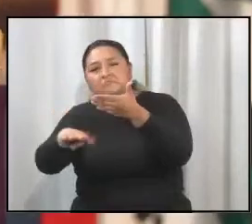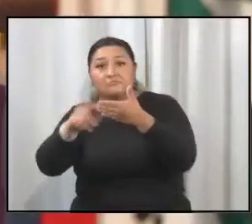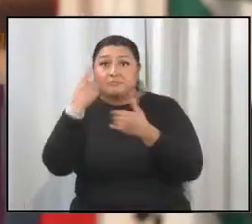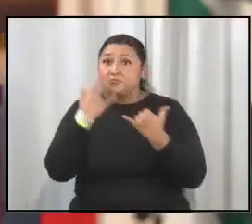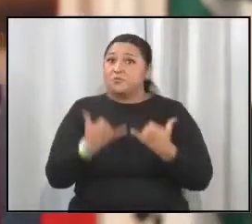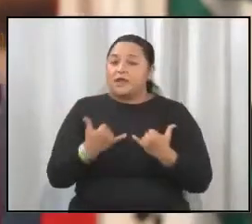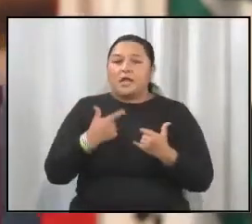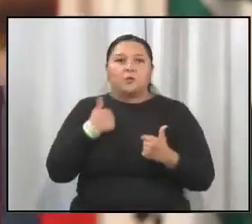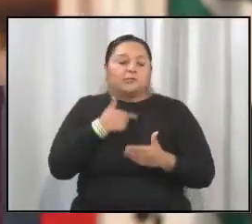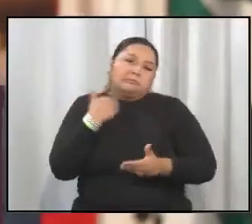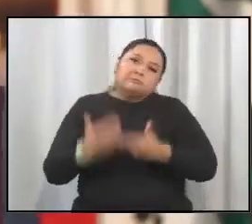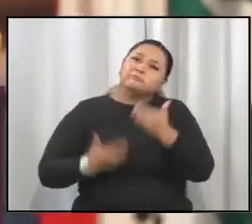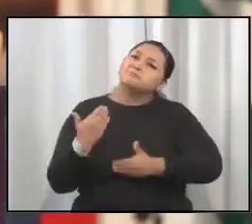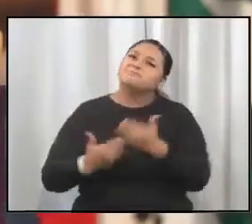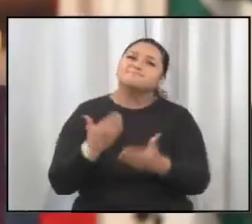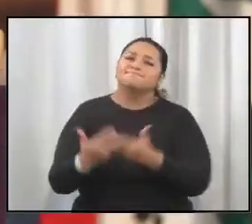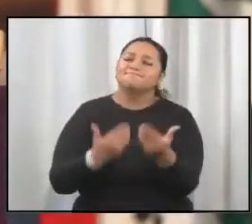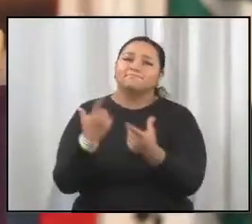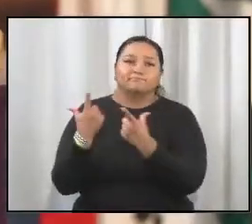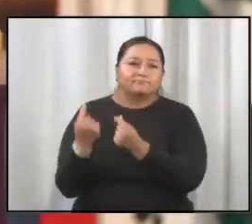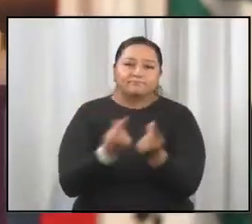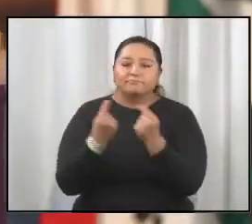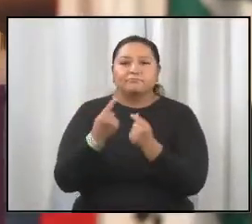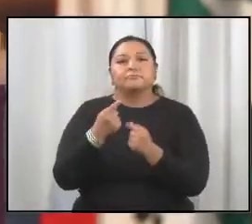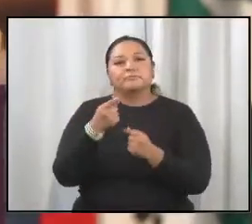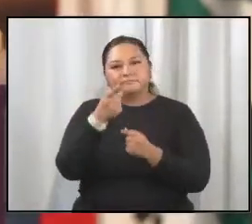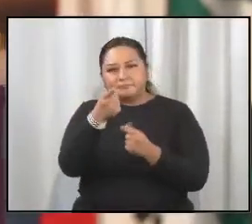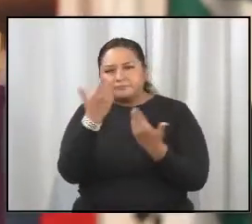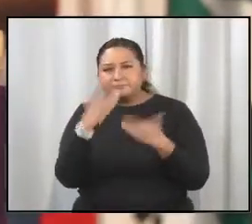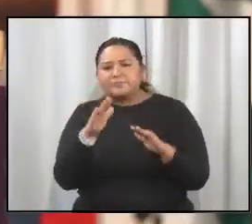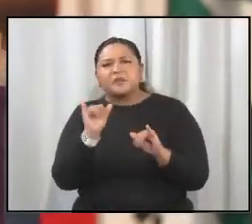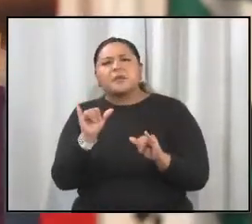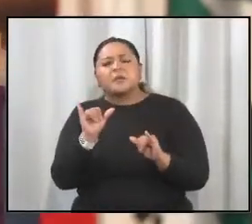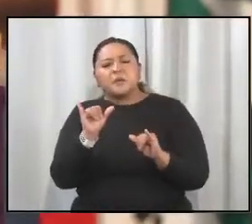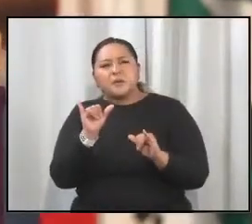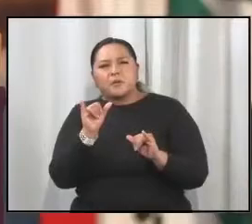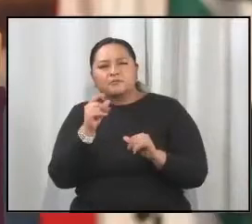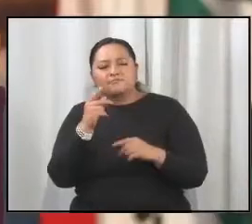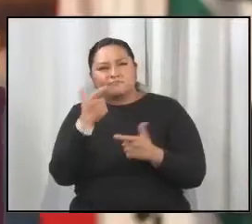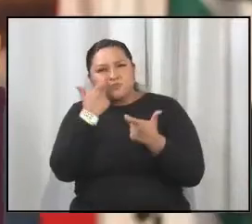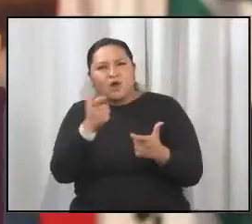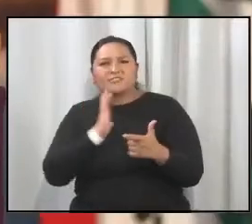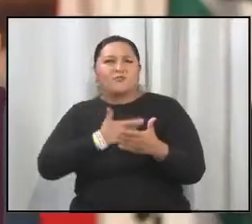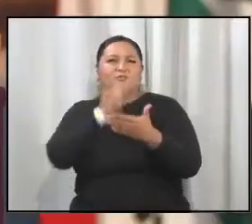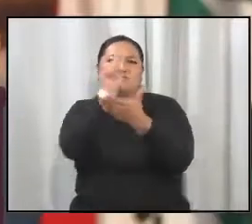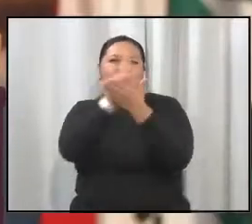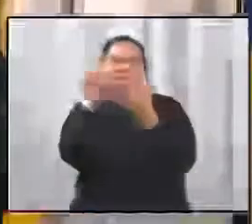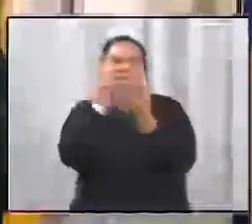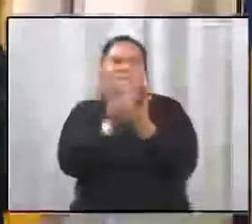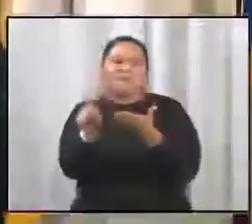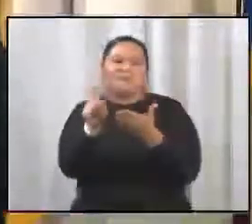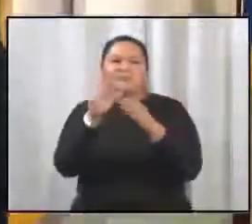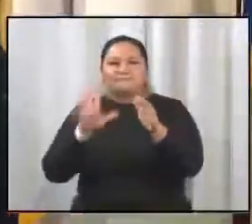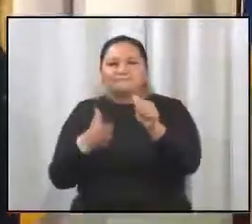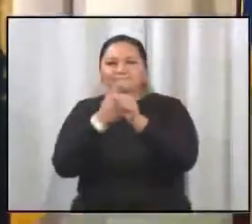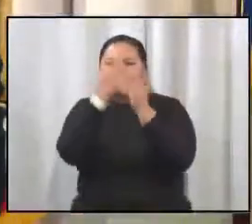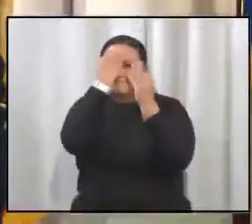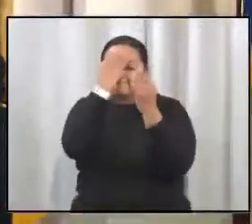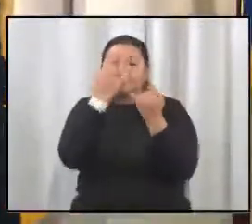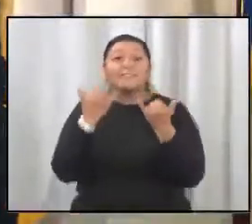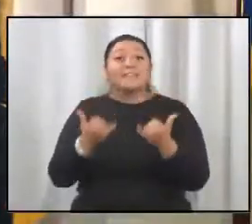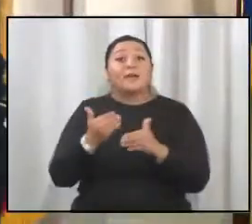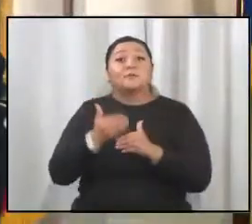right now, and I encourage you to continue to pay attention to these weekly live streams. Thank you so much for joining us, and now we'll proceed